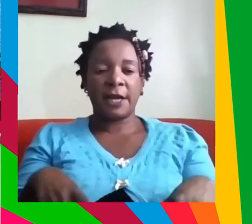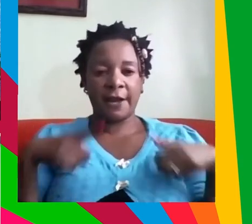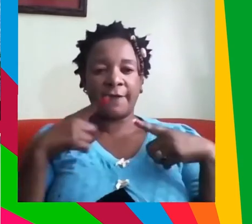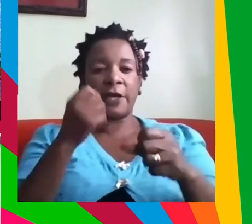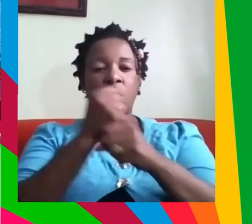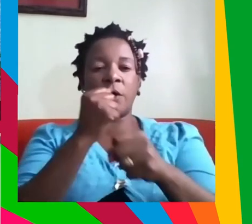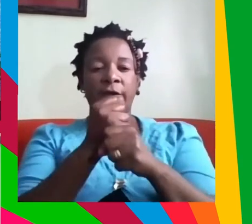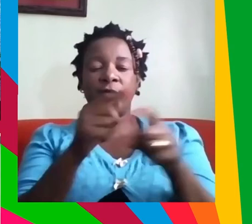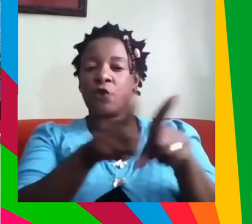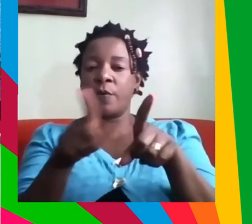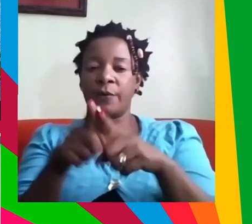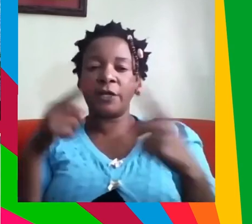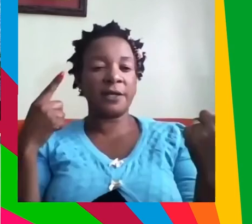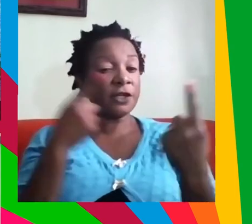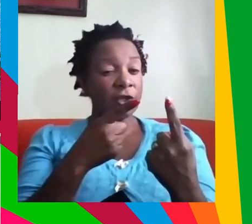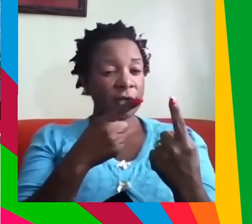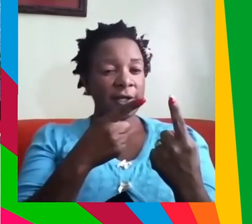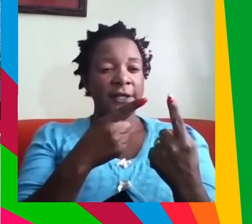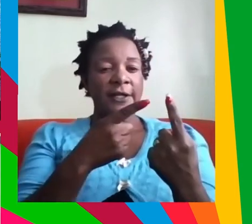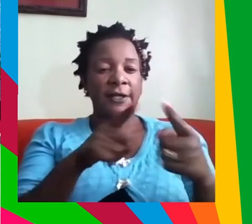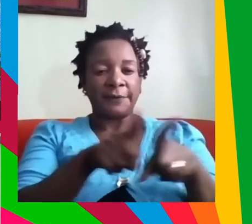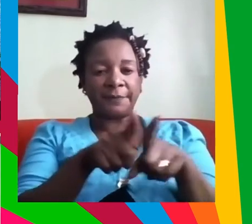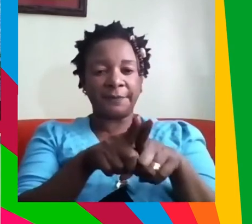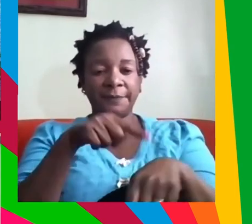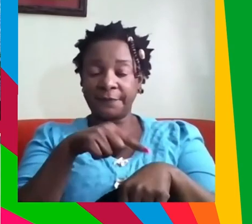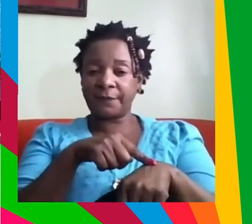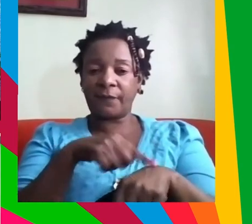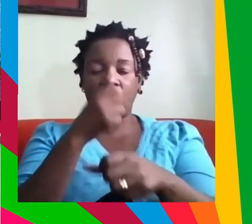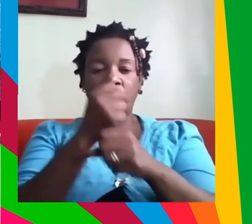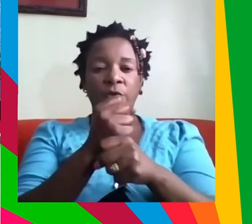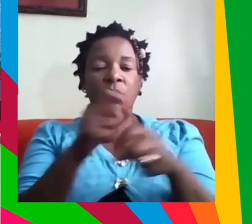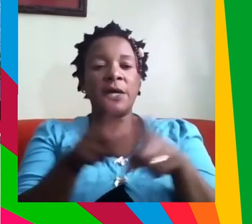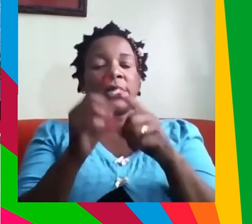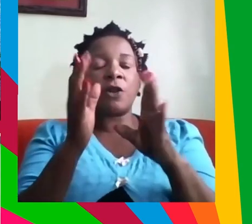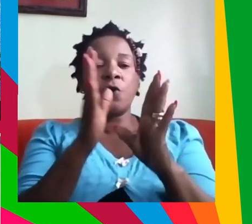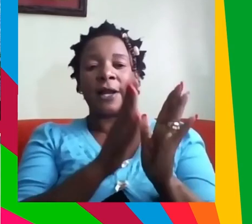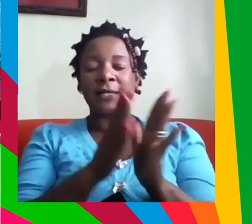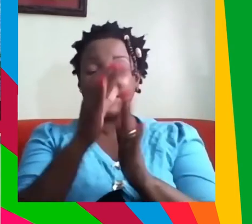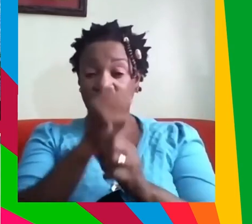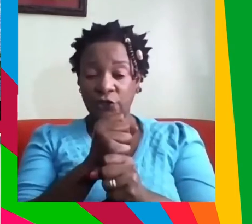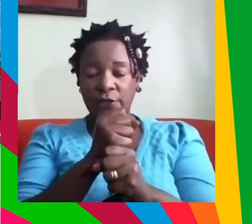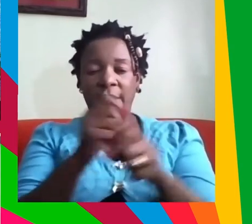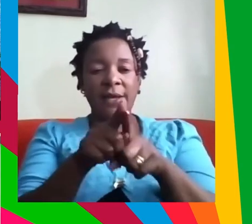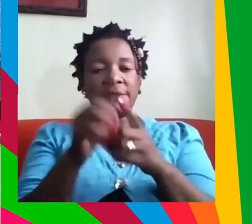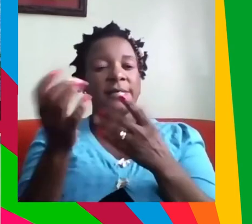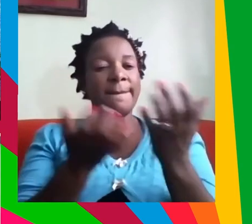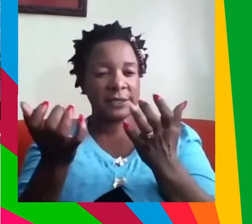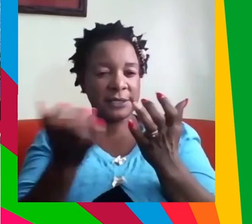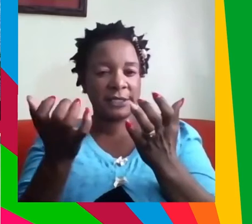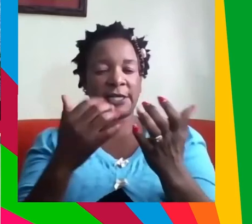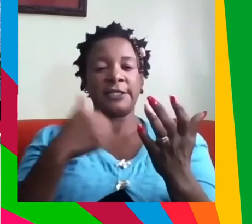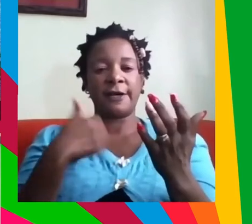really important philosophy and it underpins everything that we do as an organization. As a business, it underpins our vision